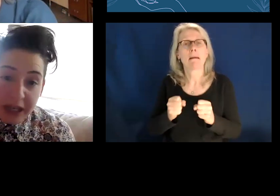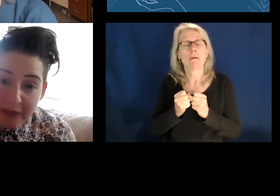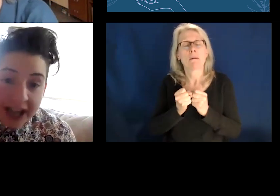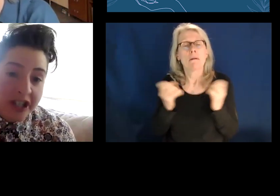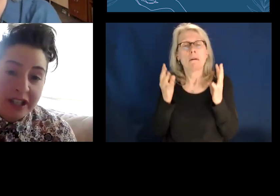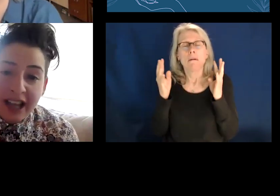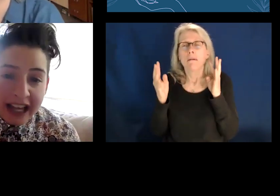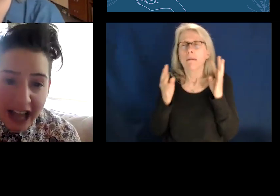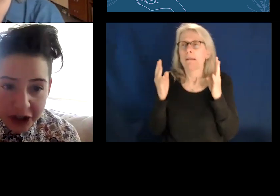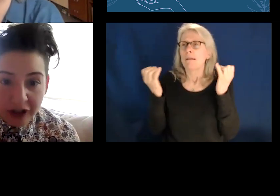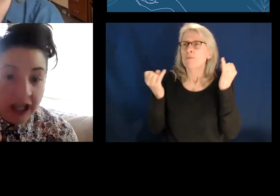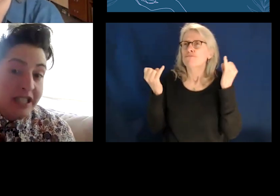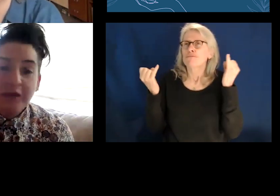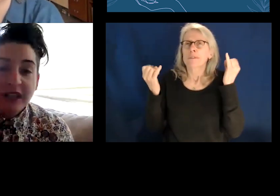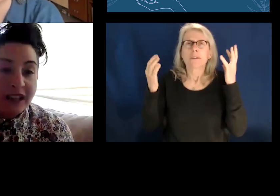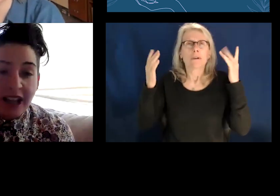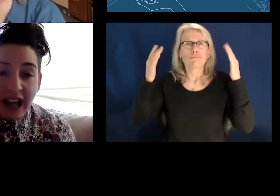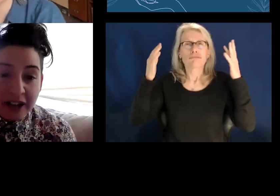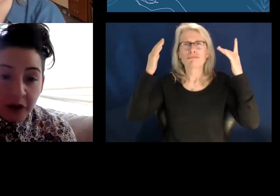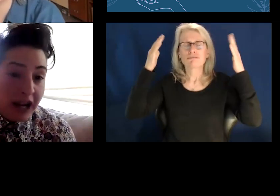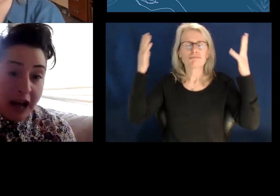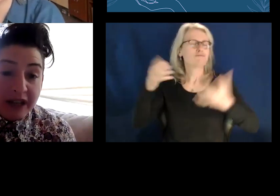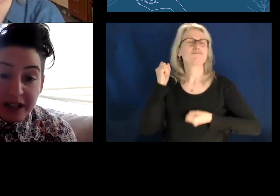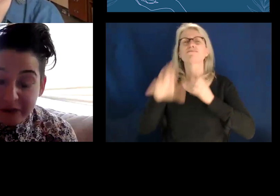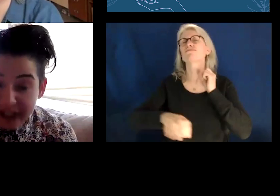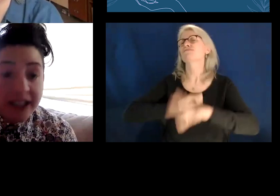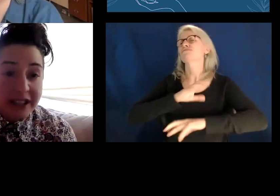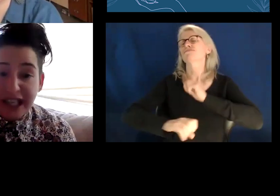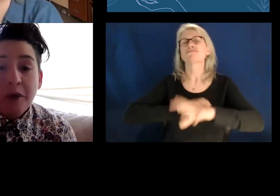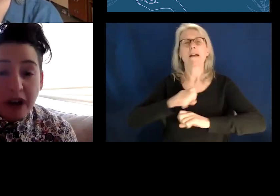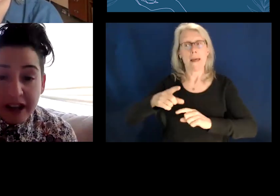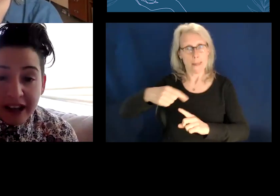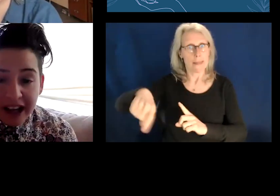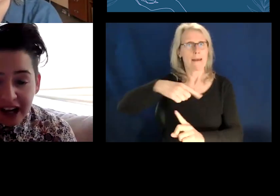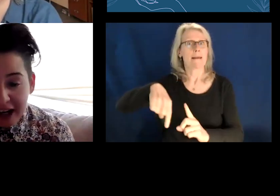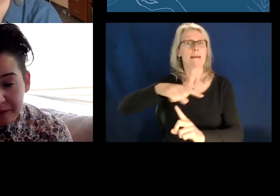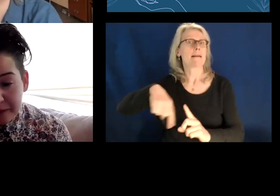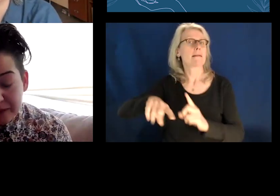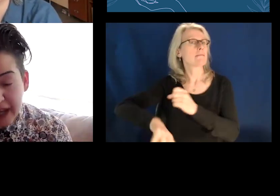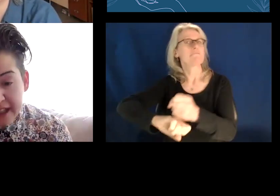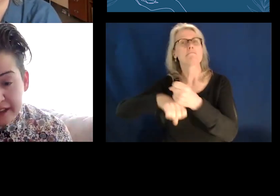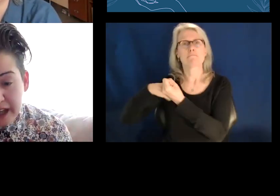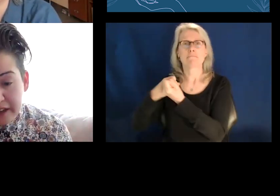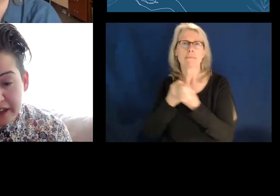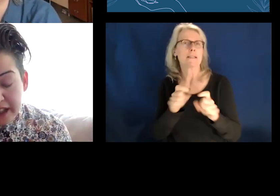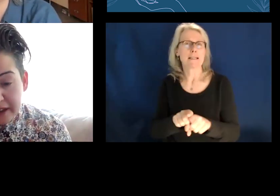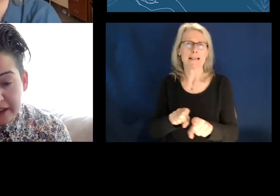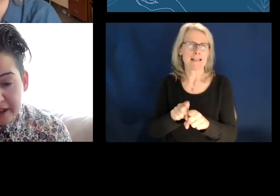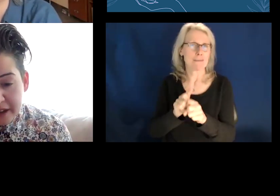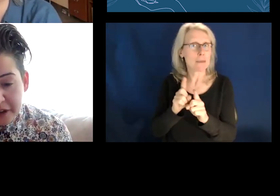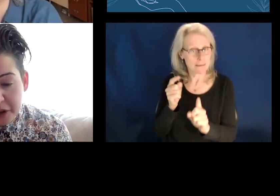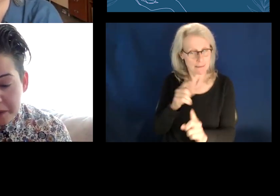be able to imagine and actualize something, and your collaborators feel the same way. And I think